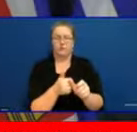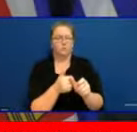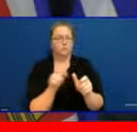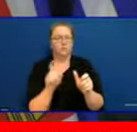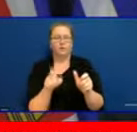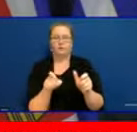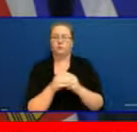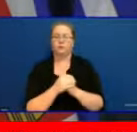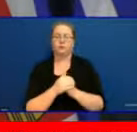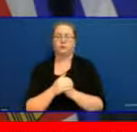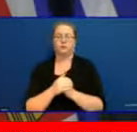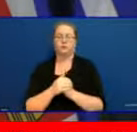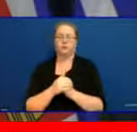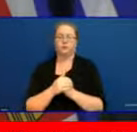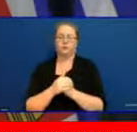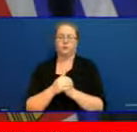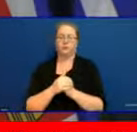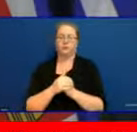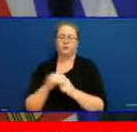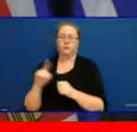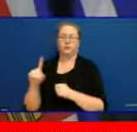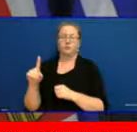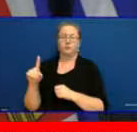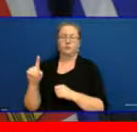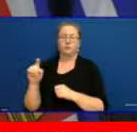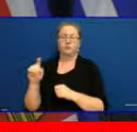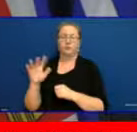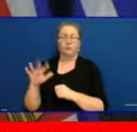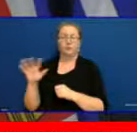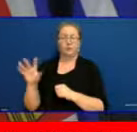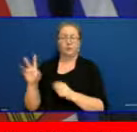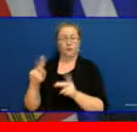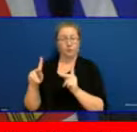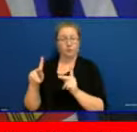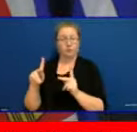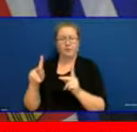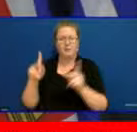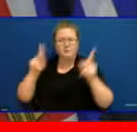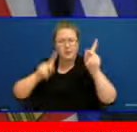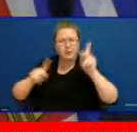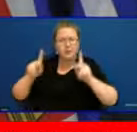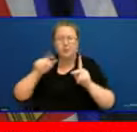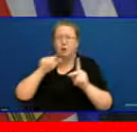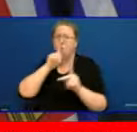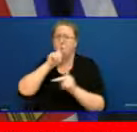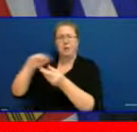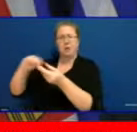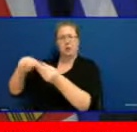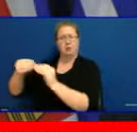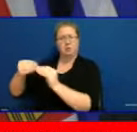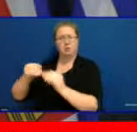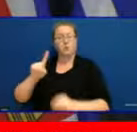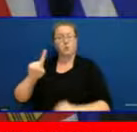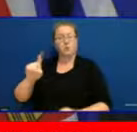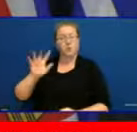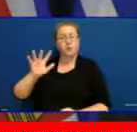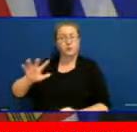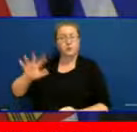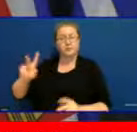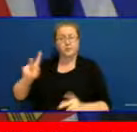Henry. And finally, just to say that 155 people are 155 people. They're individuals,